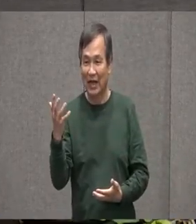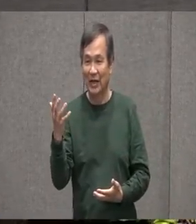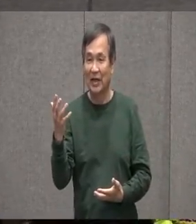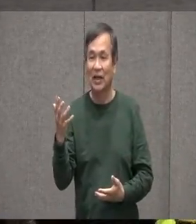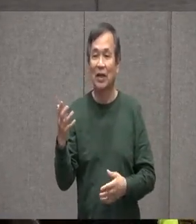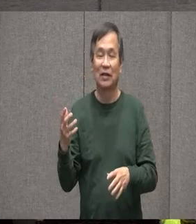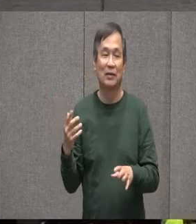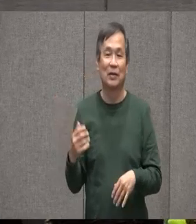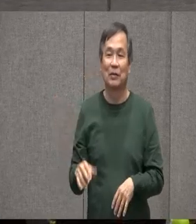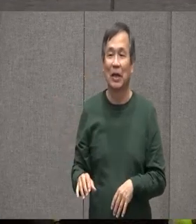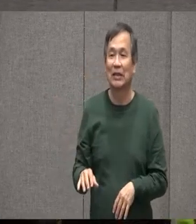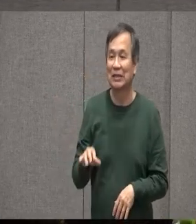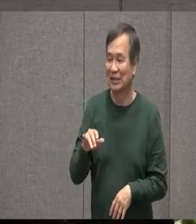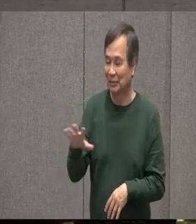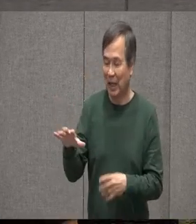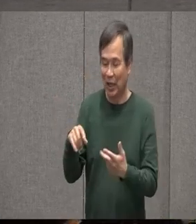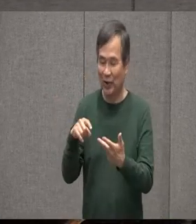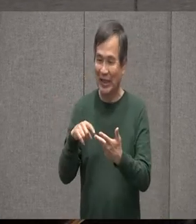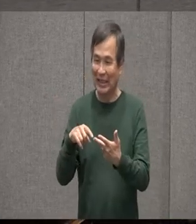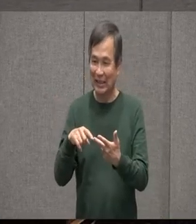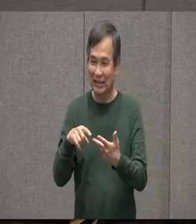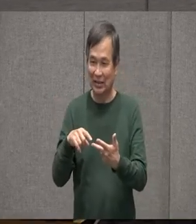and thinking about